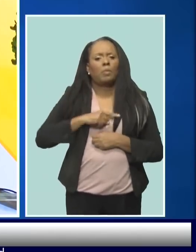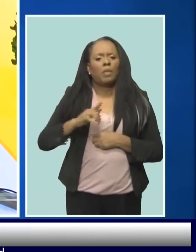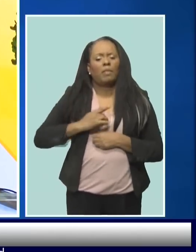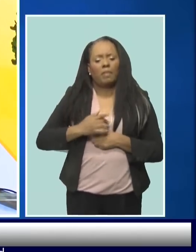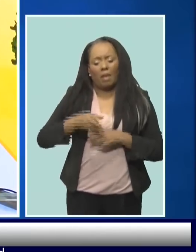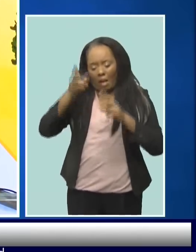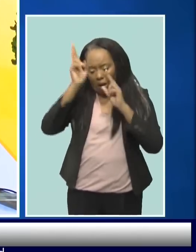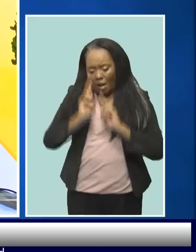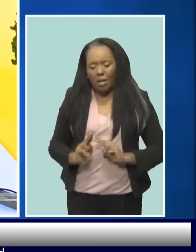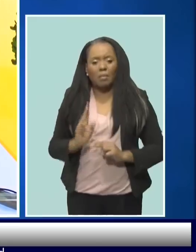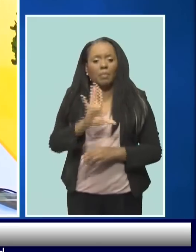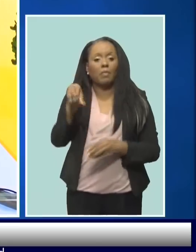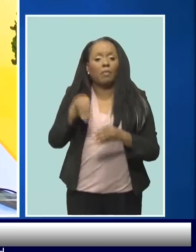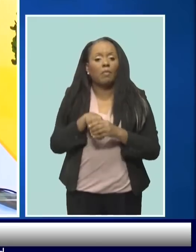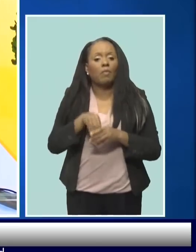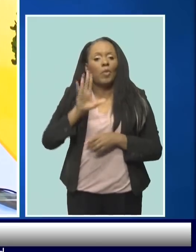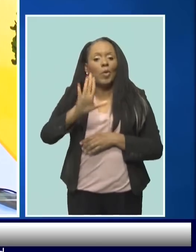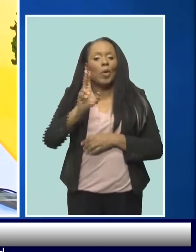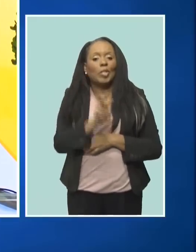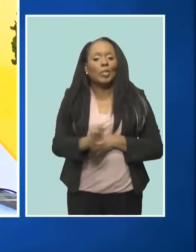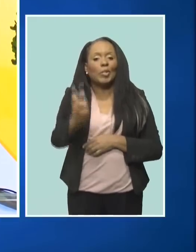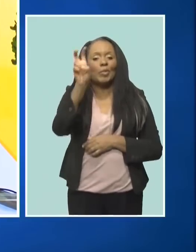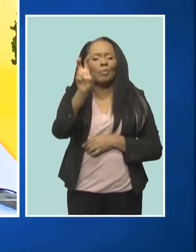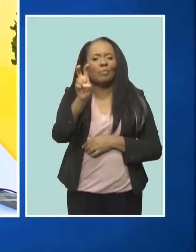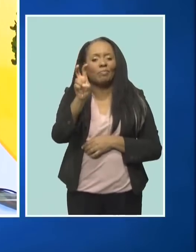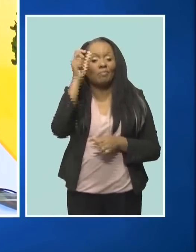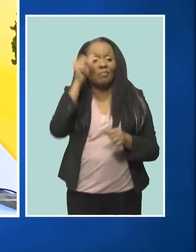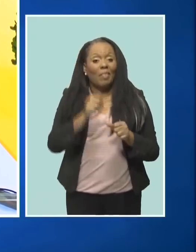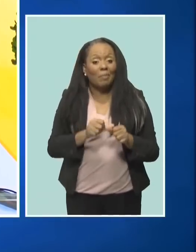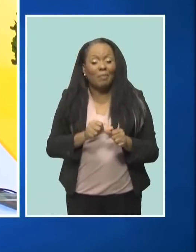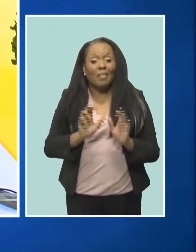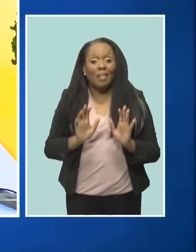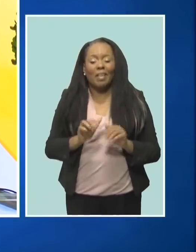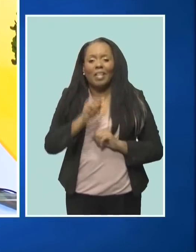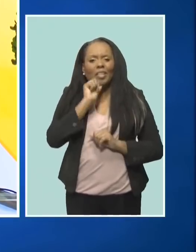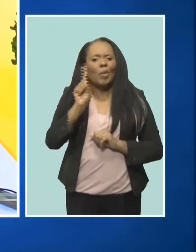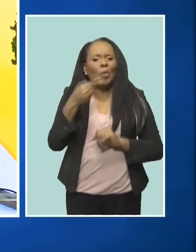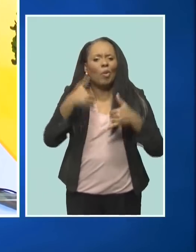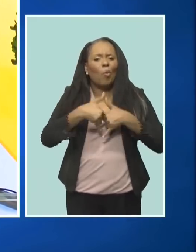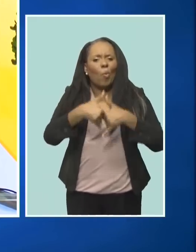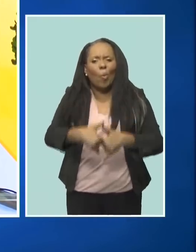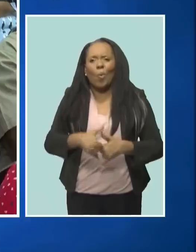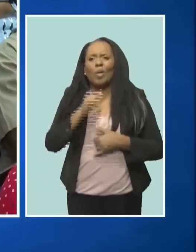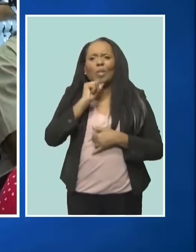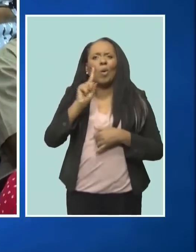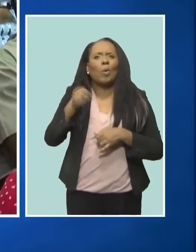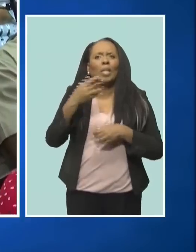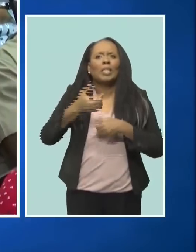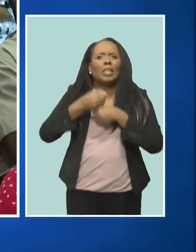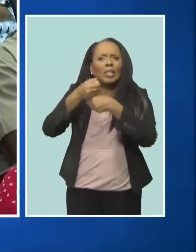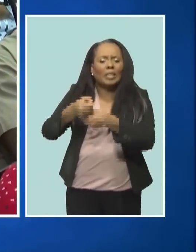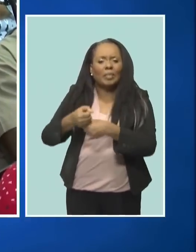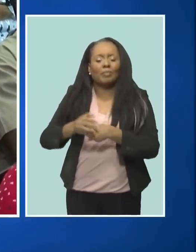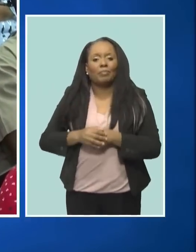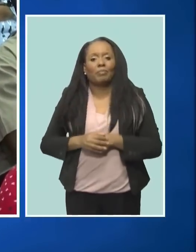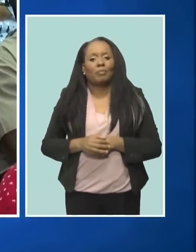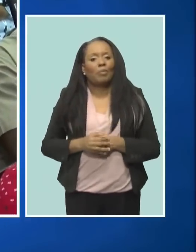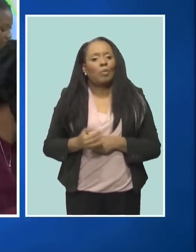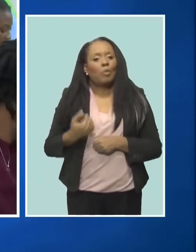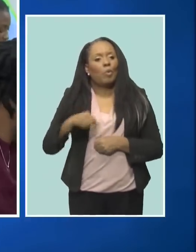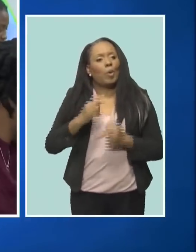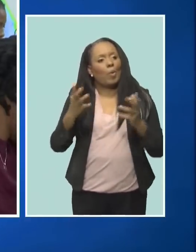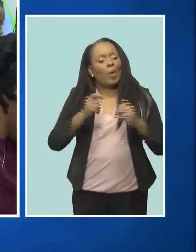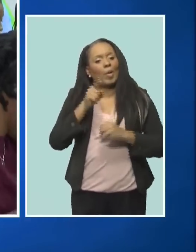your journey. Remember, this is not just an award. It is a call to excellence,